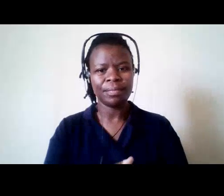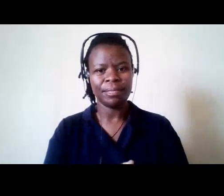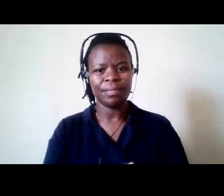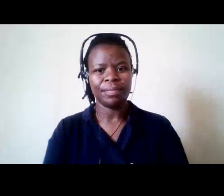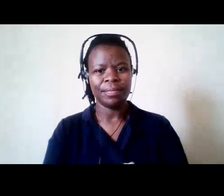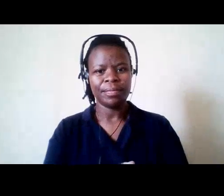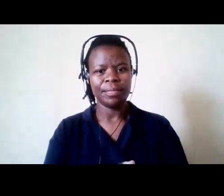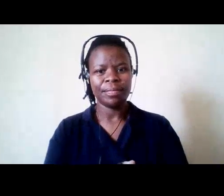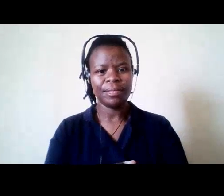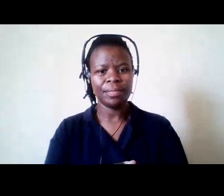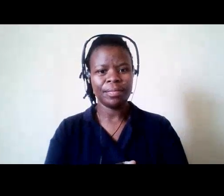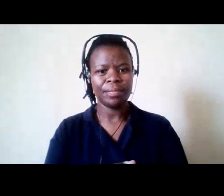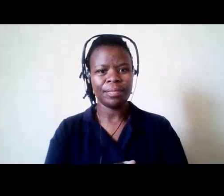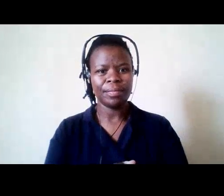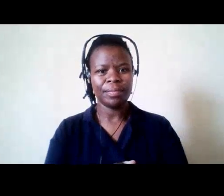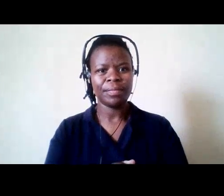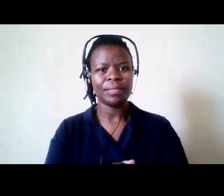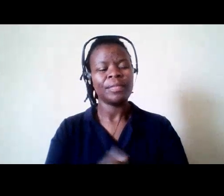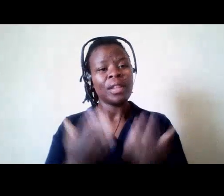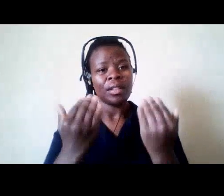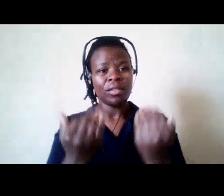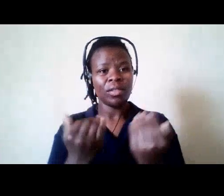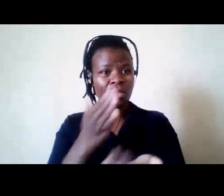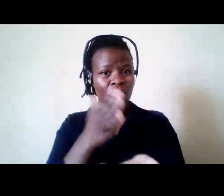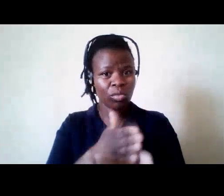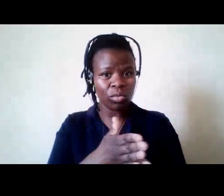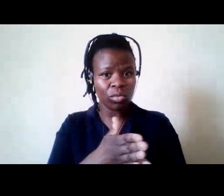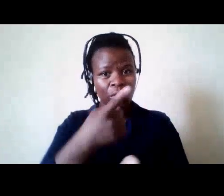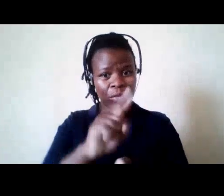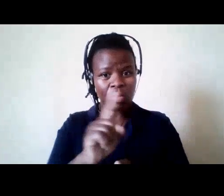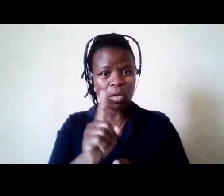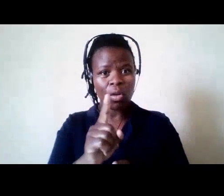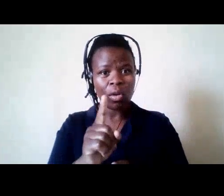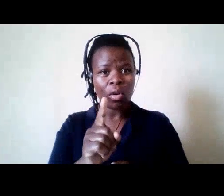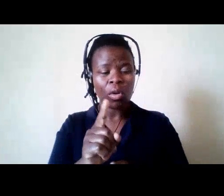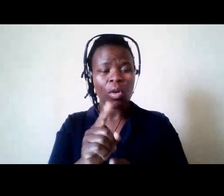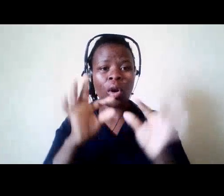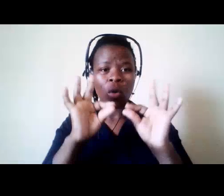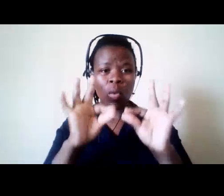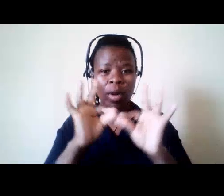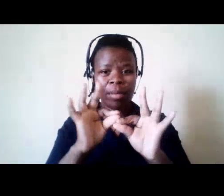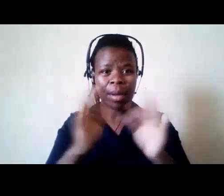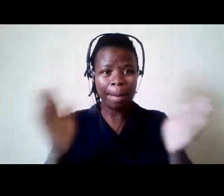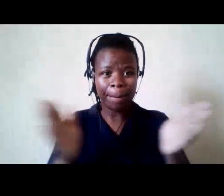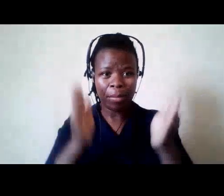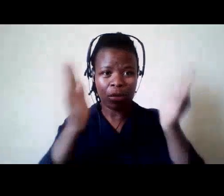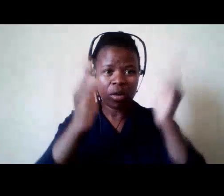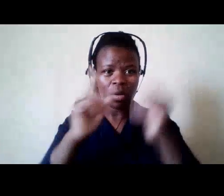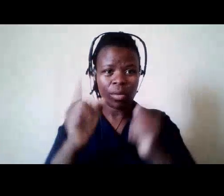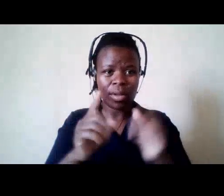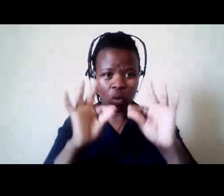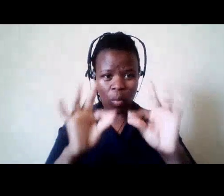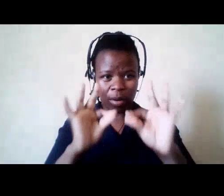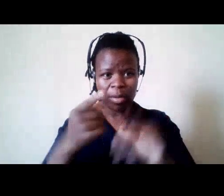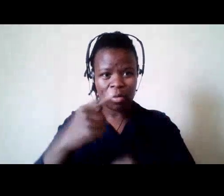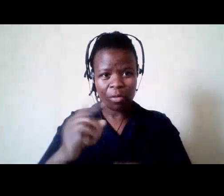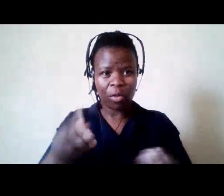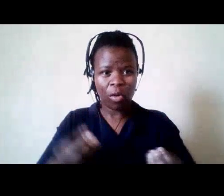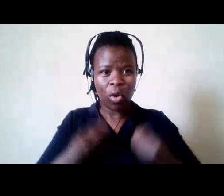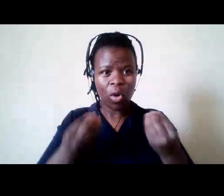UGood for Wellbeing, to promote relational well-being of young people 10 to 24 years with